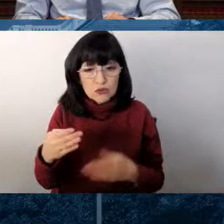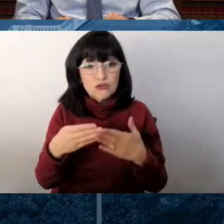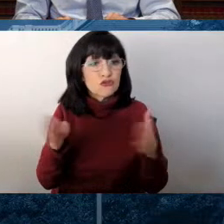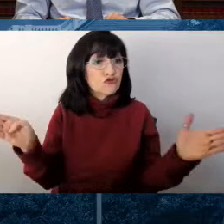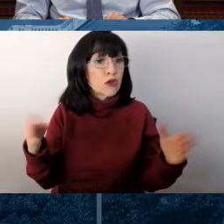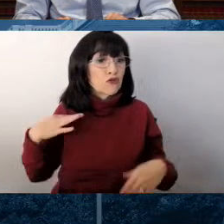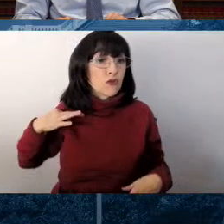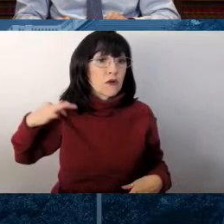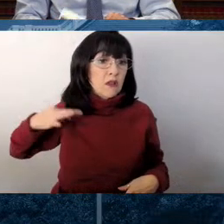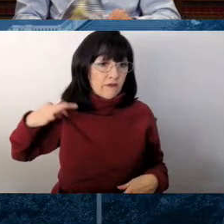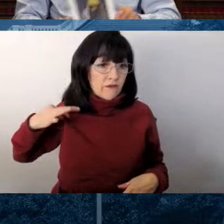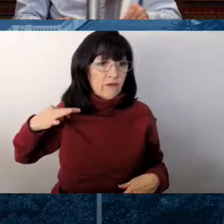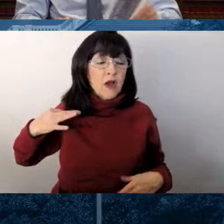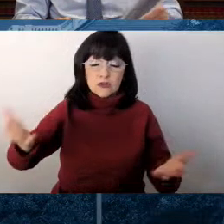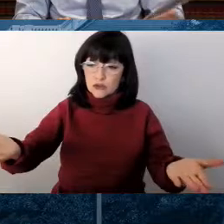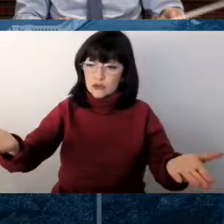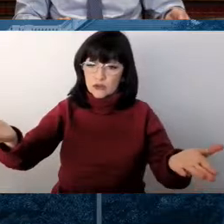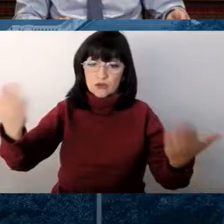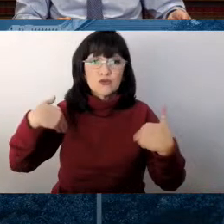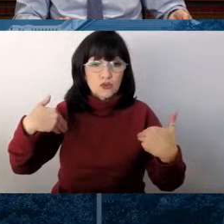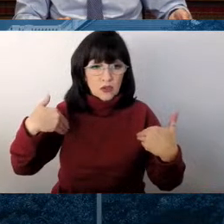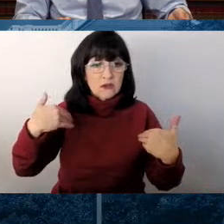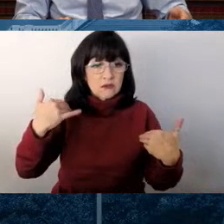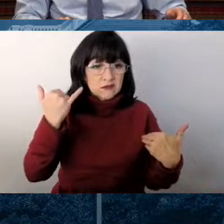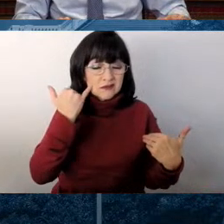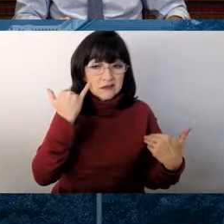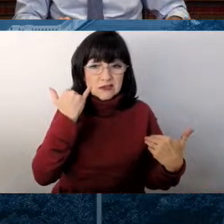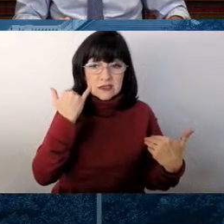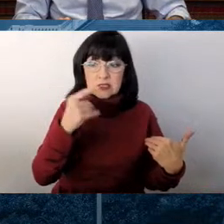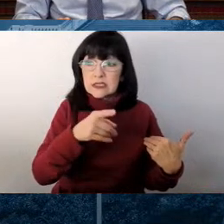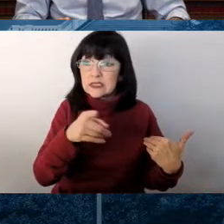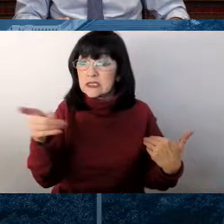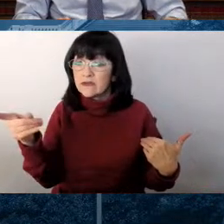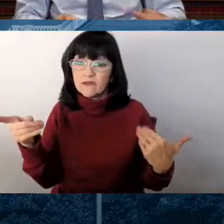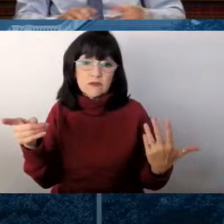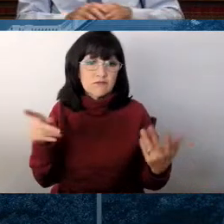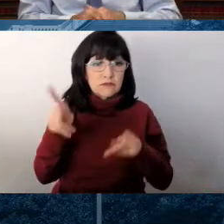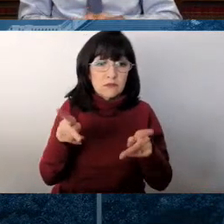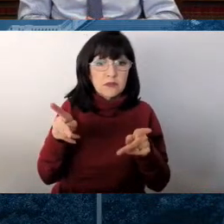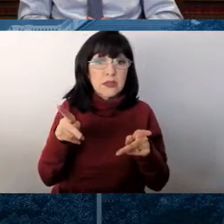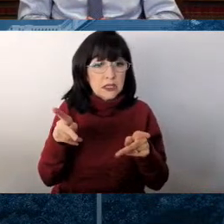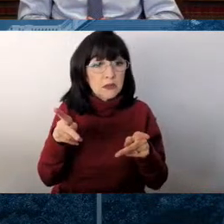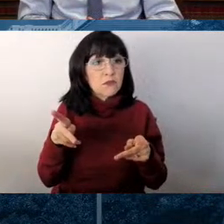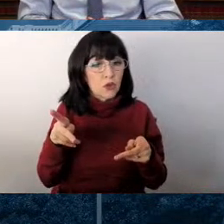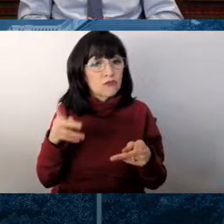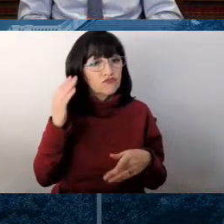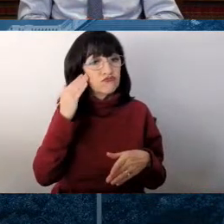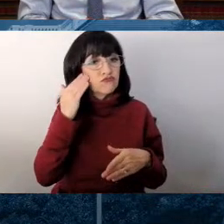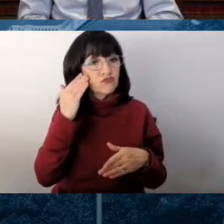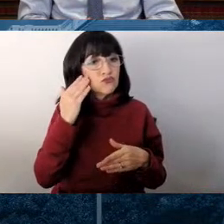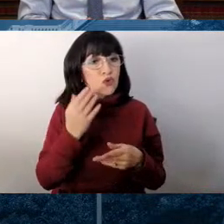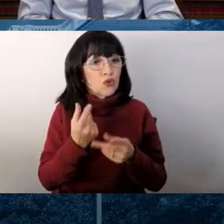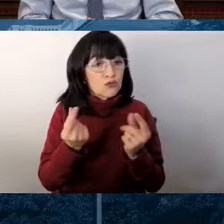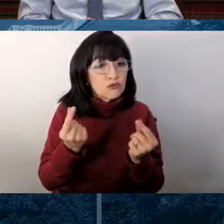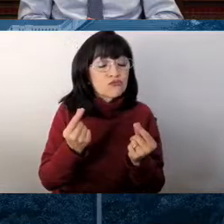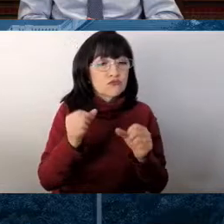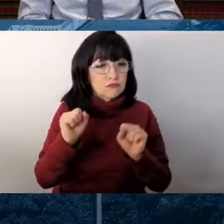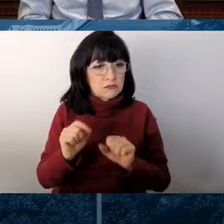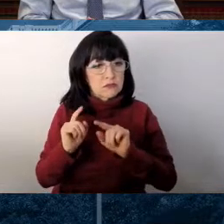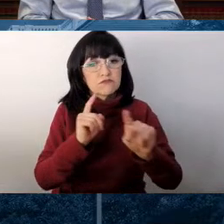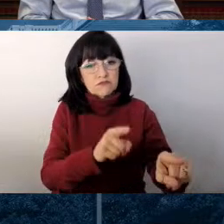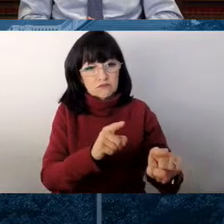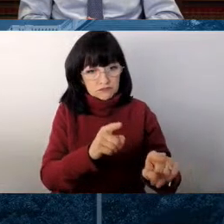non-clinical roles, the kind of roles that we have our Army and Air National Guard doing in hospitals, and they have